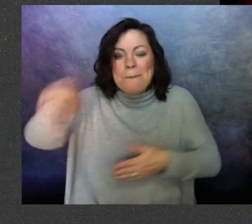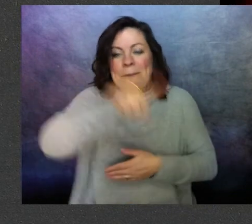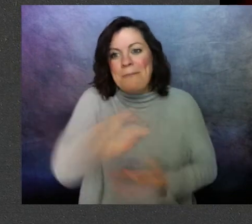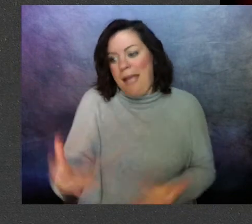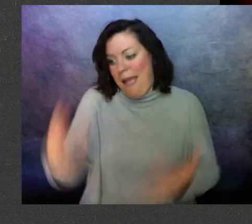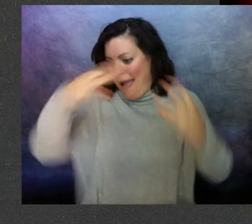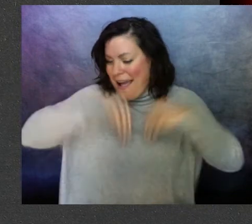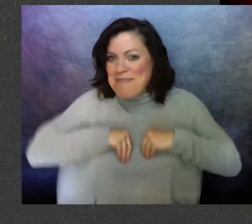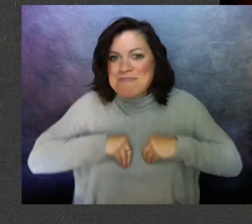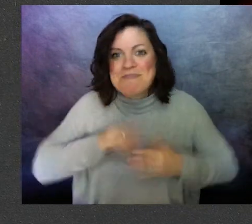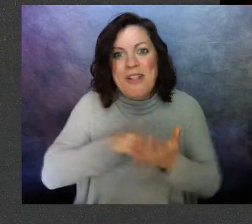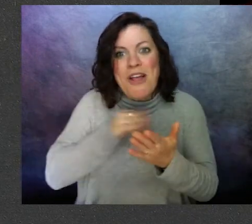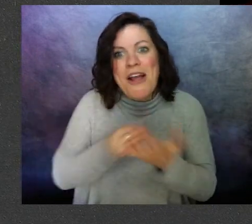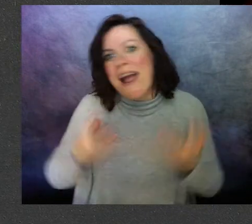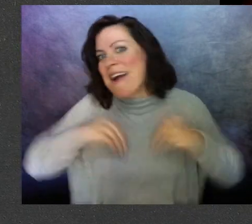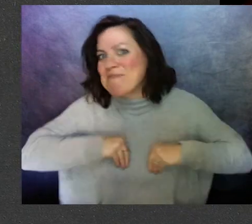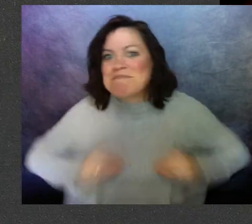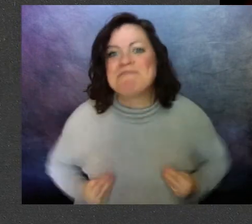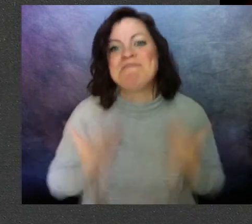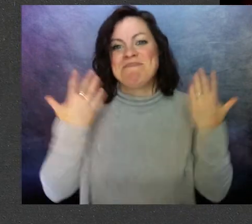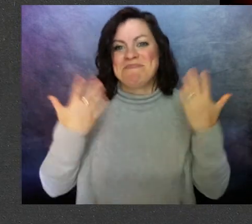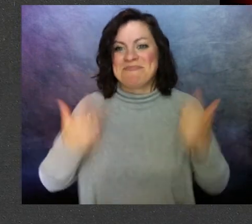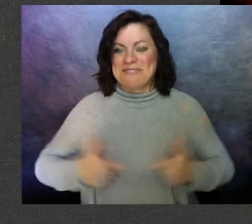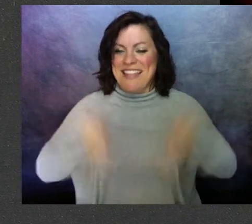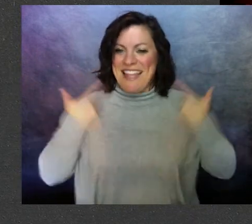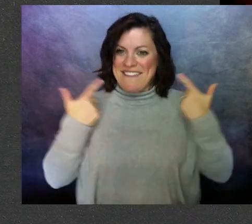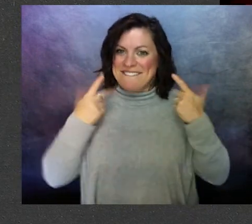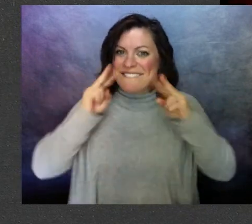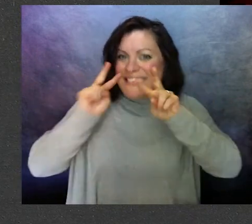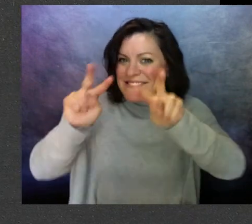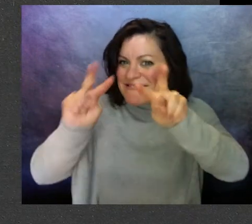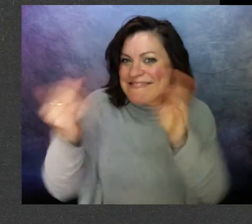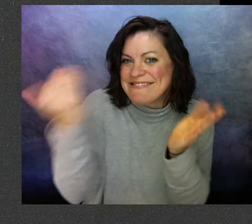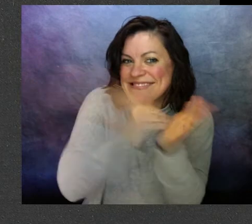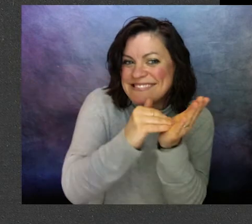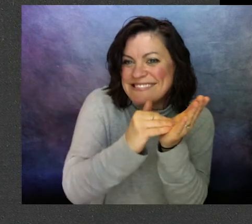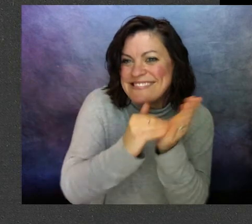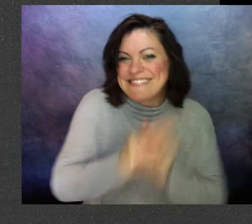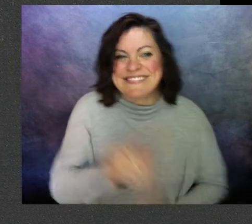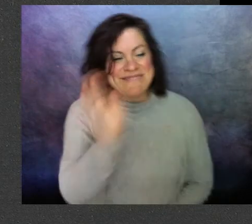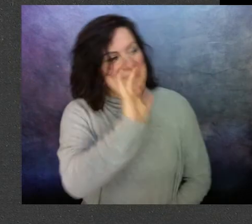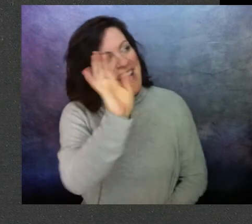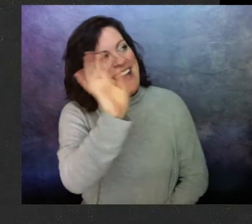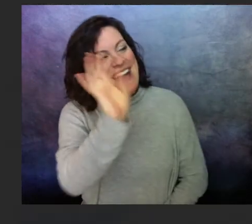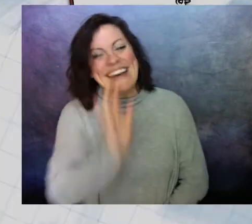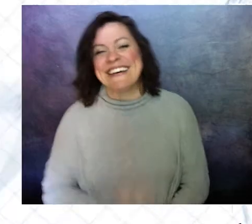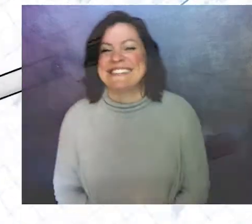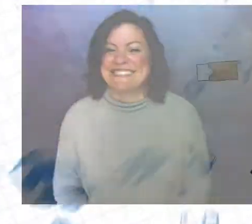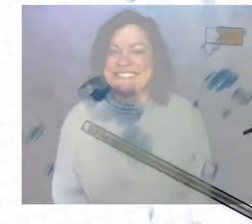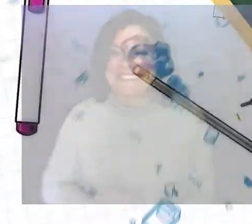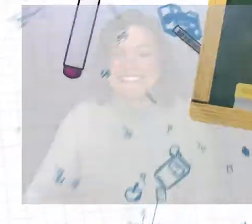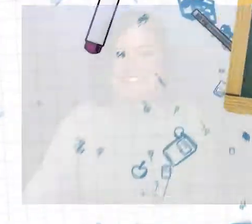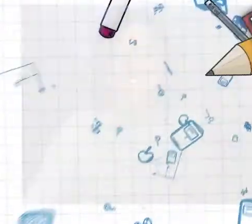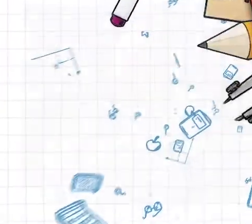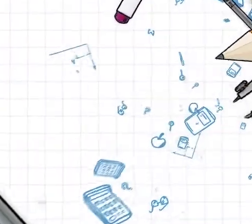to life with you. Check it out. Bye-bye.